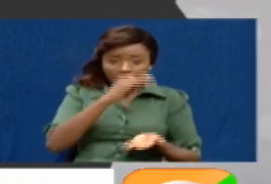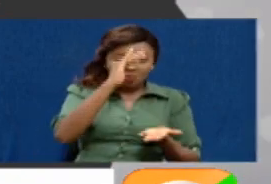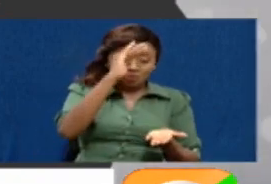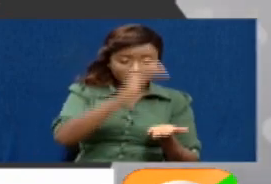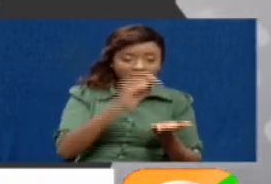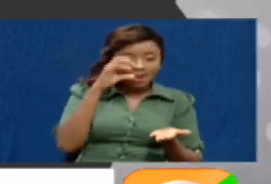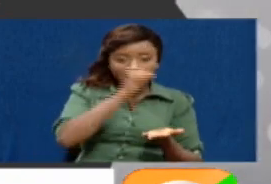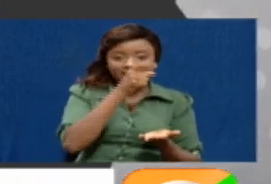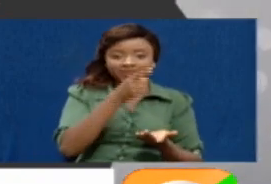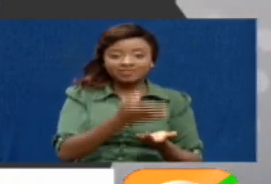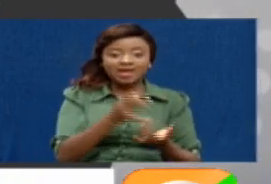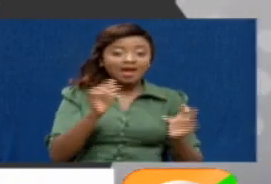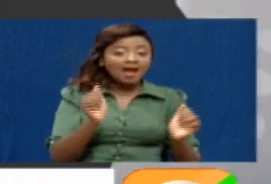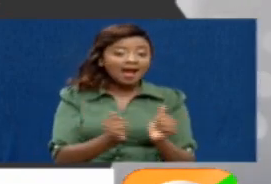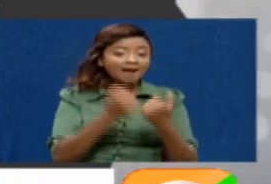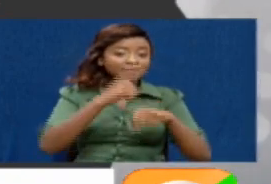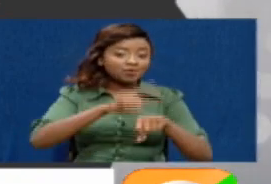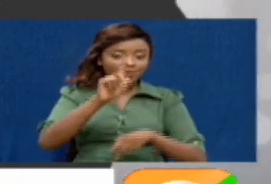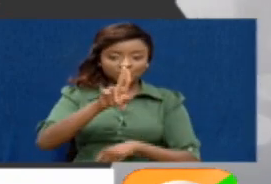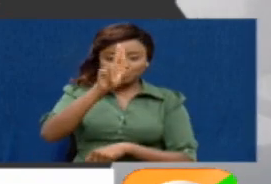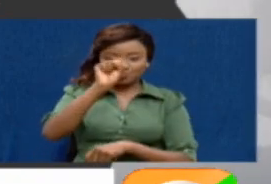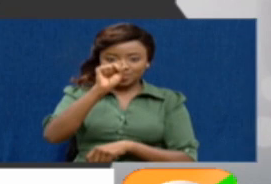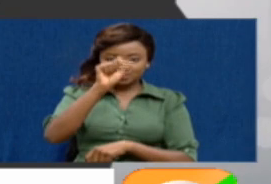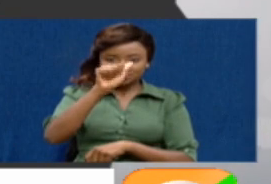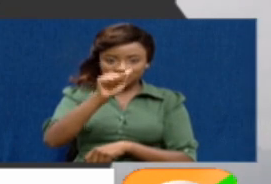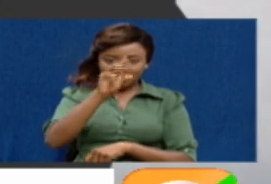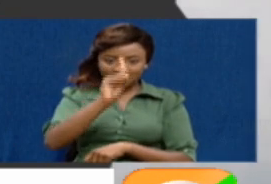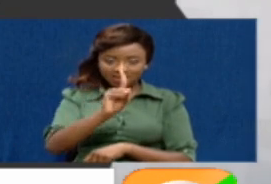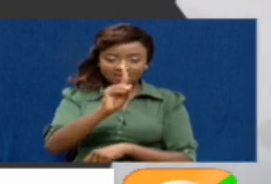management began after USAID withdrew its support